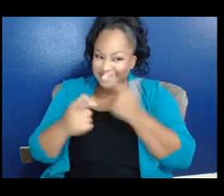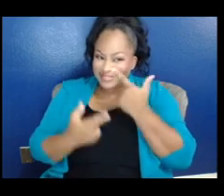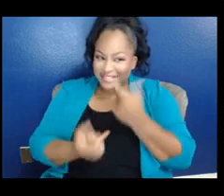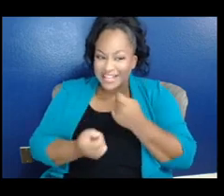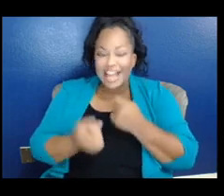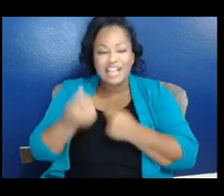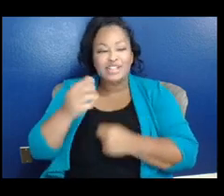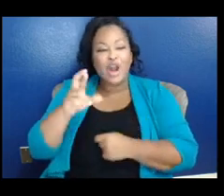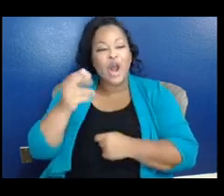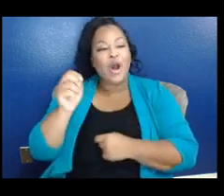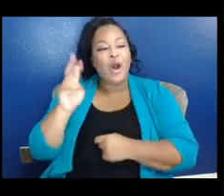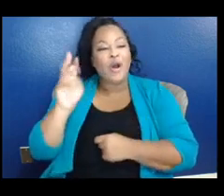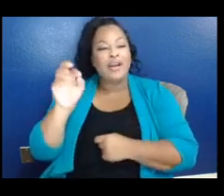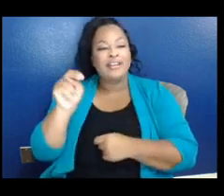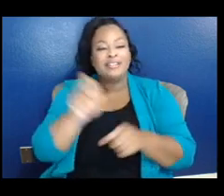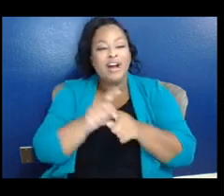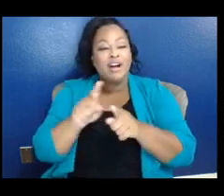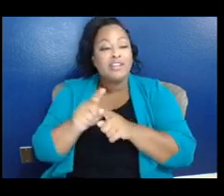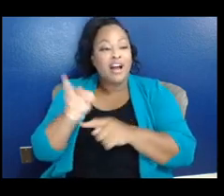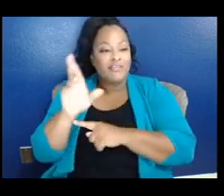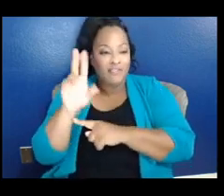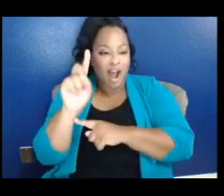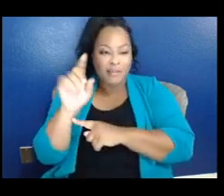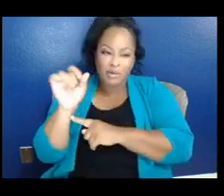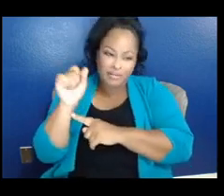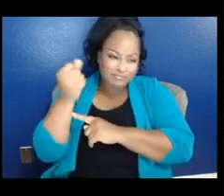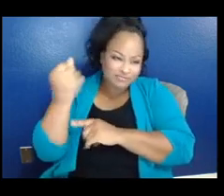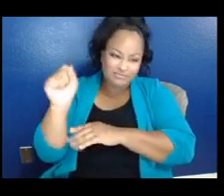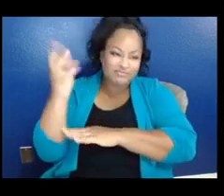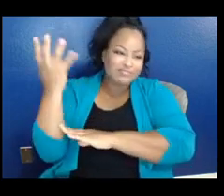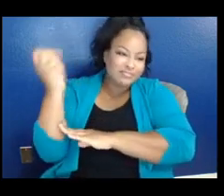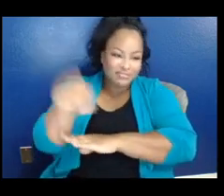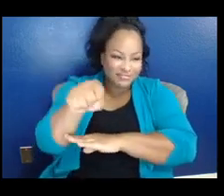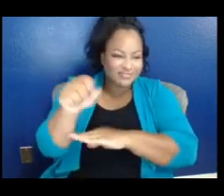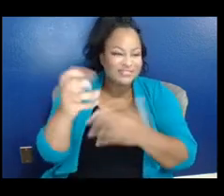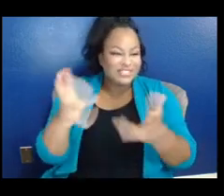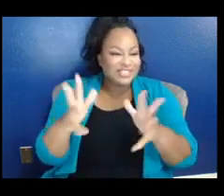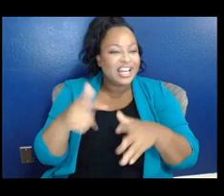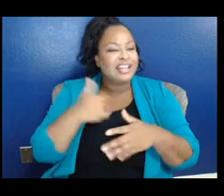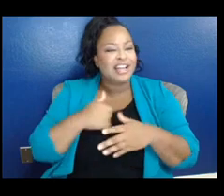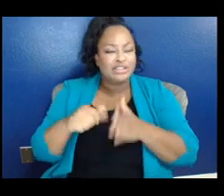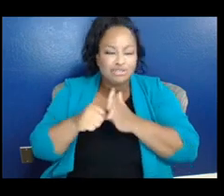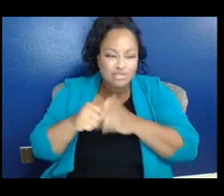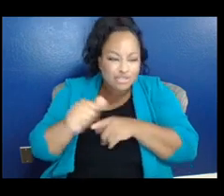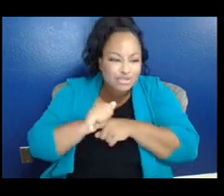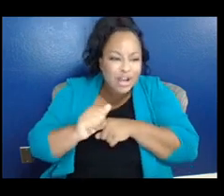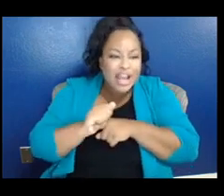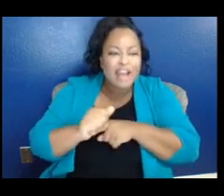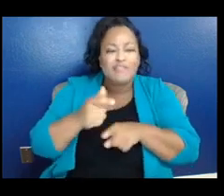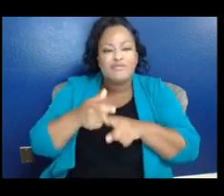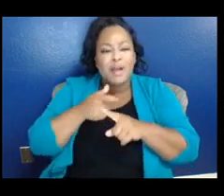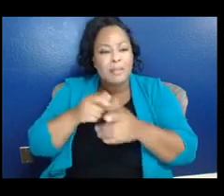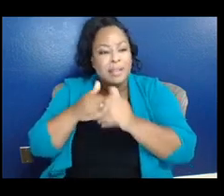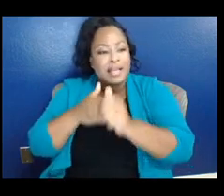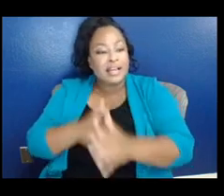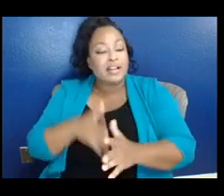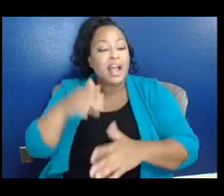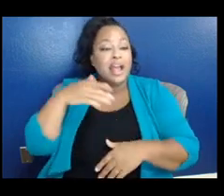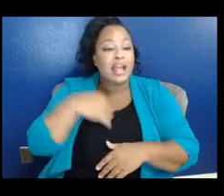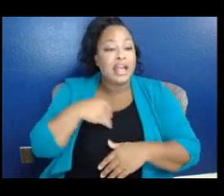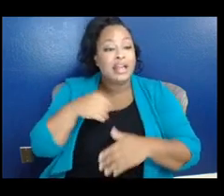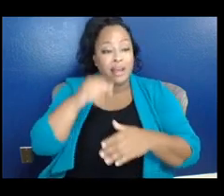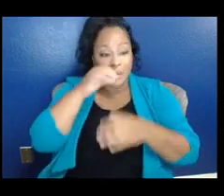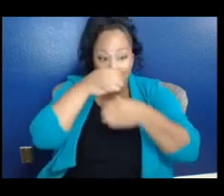interestingly, Dr. Hawkins is also a fibroid conqueror. She's been extensively trained by leaders in laparoscopic and